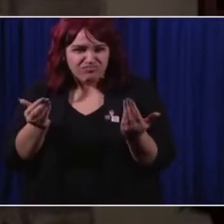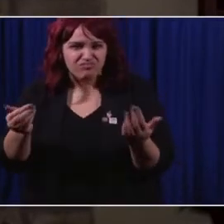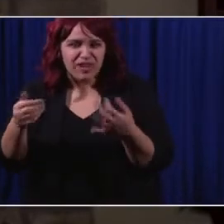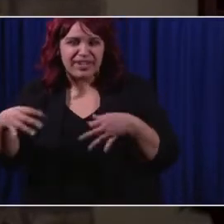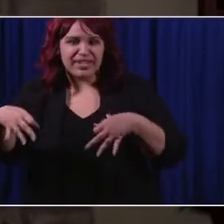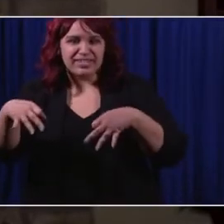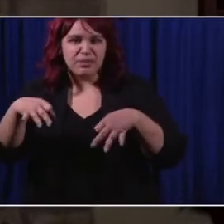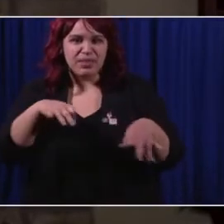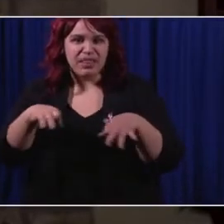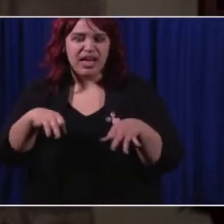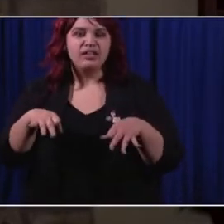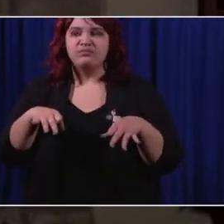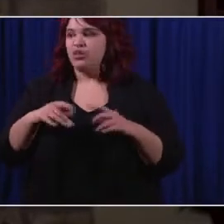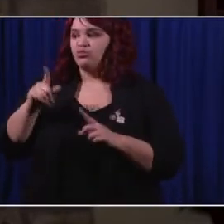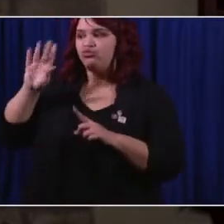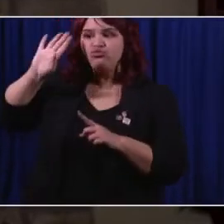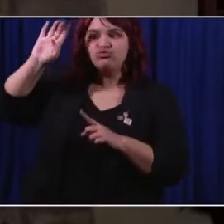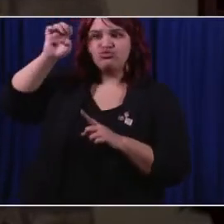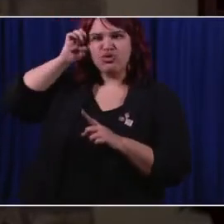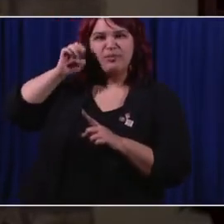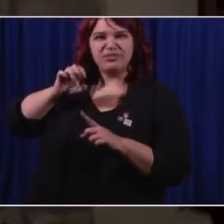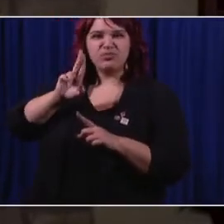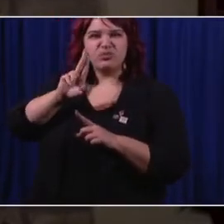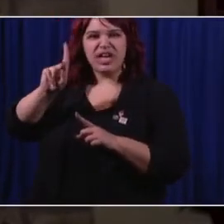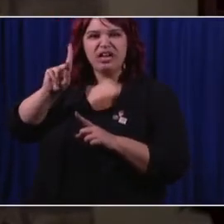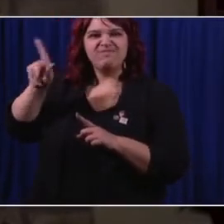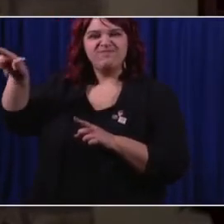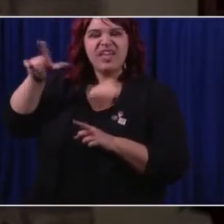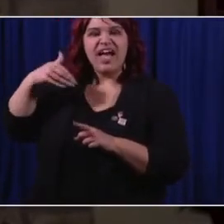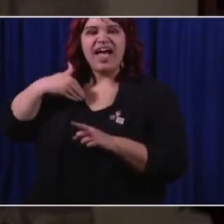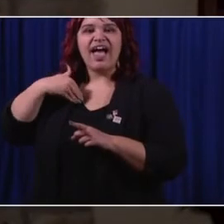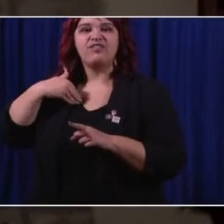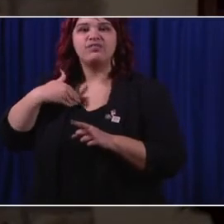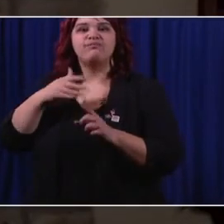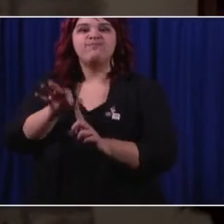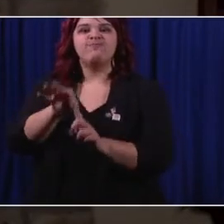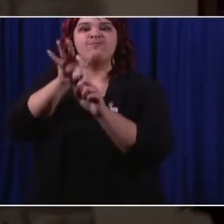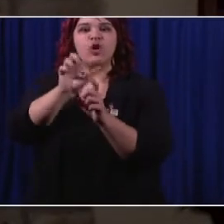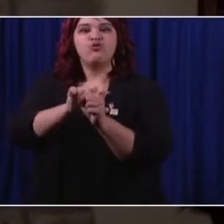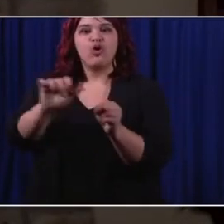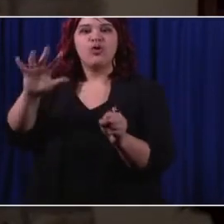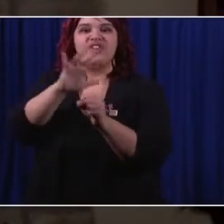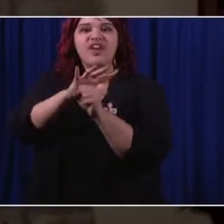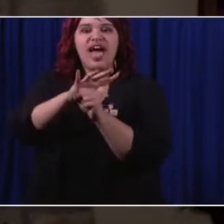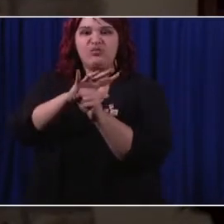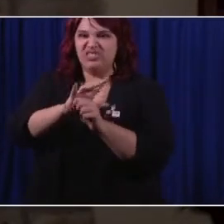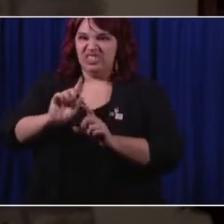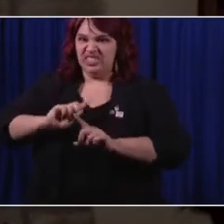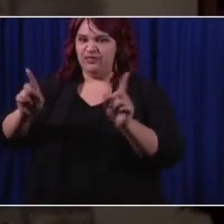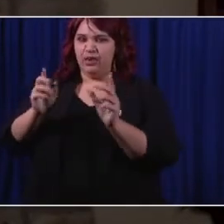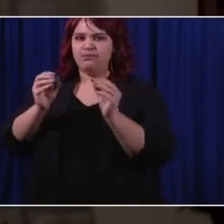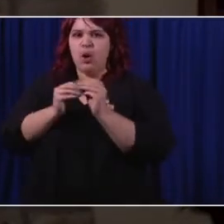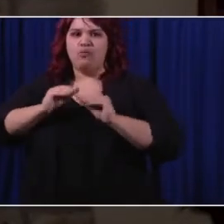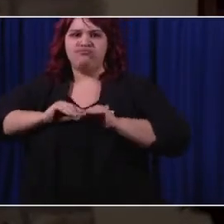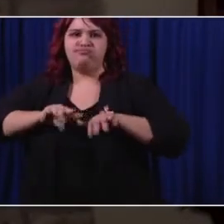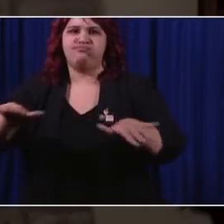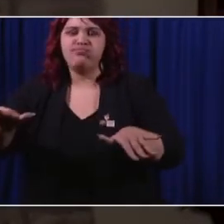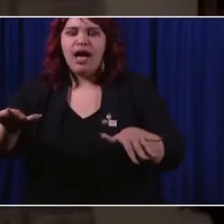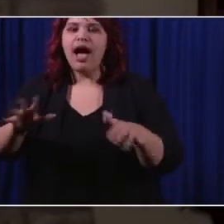Kingdom strain of the virus. It's been detected in Colorado, but it's believed to already be out in community spread. So how is Ohio looking for this?